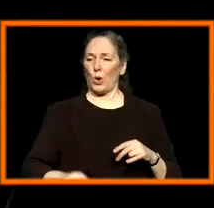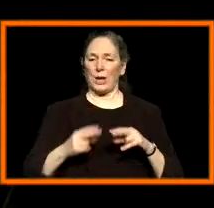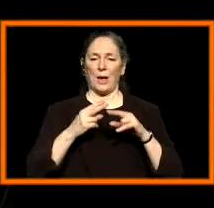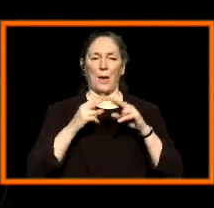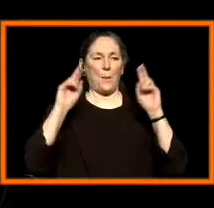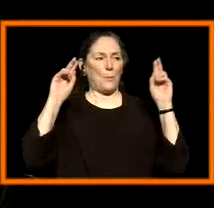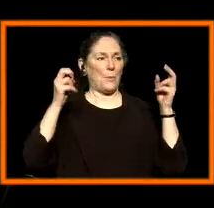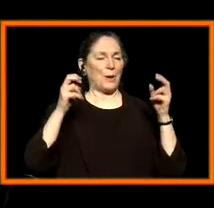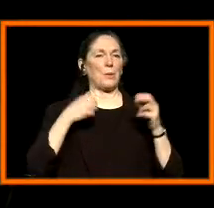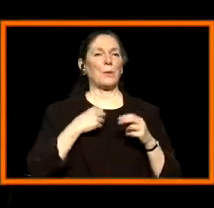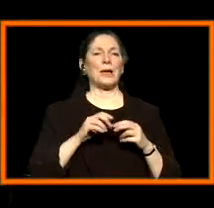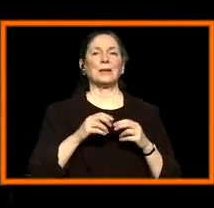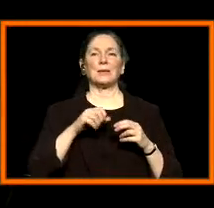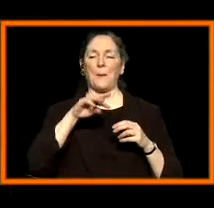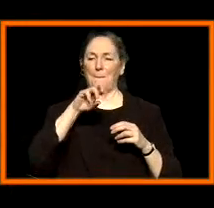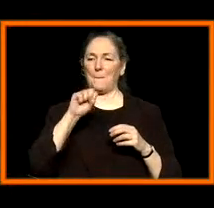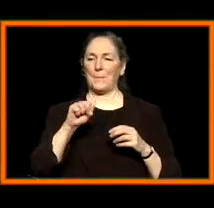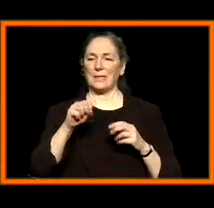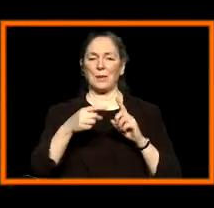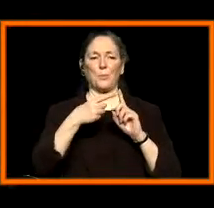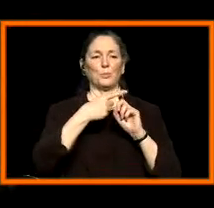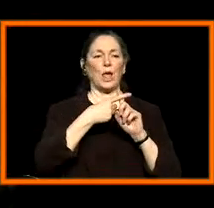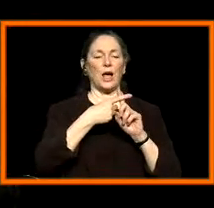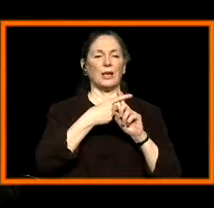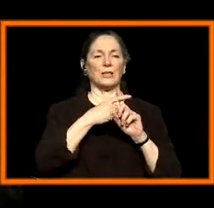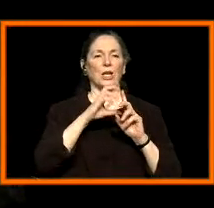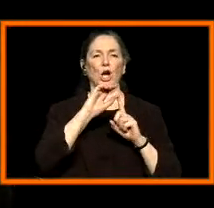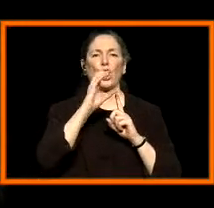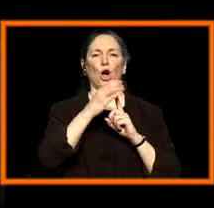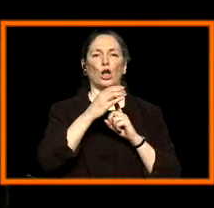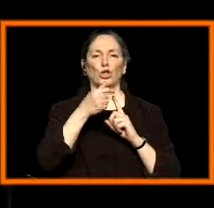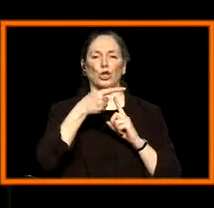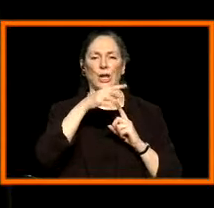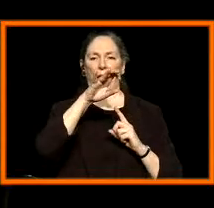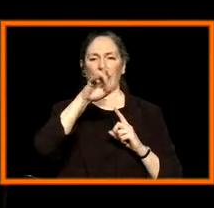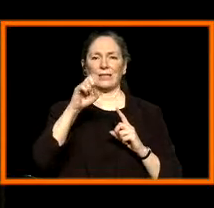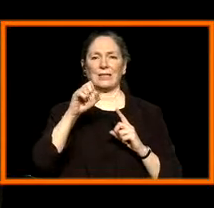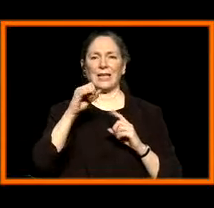Miss Plus Culture Galaxy, which is an international title.